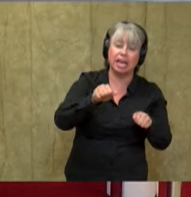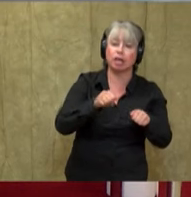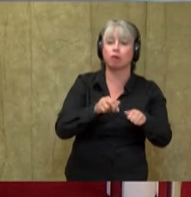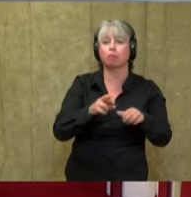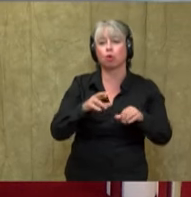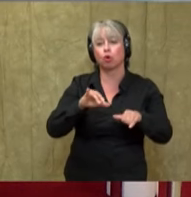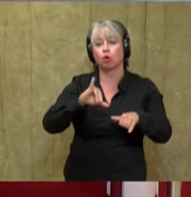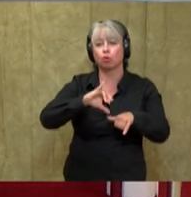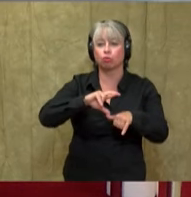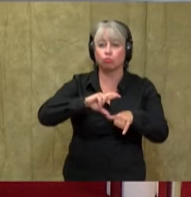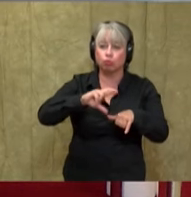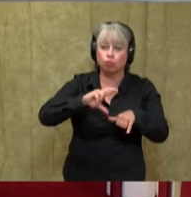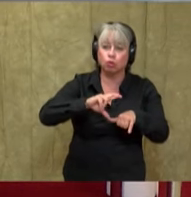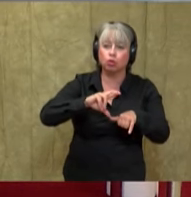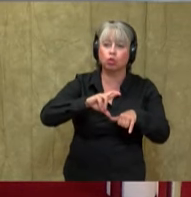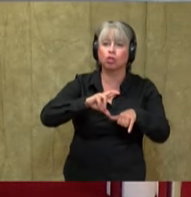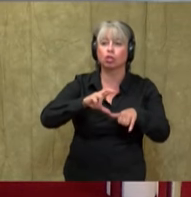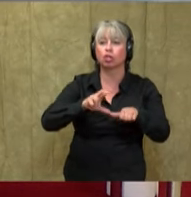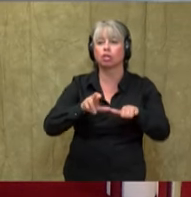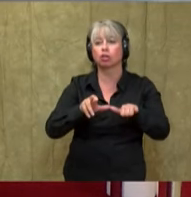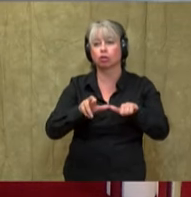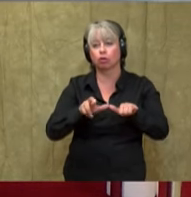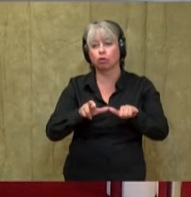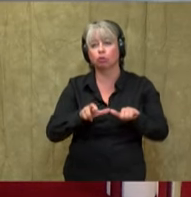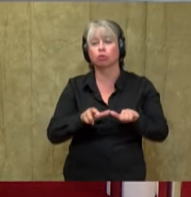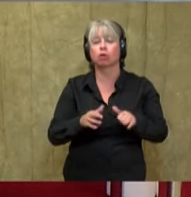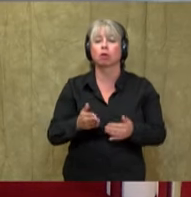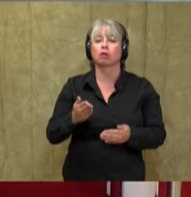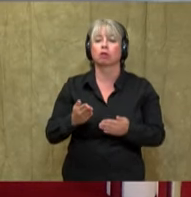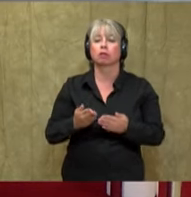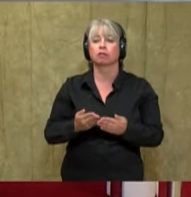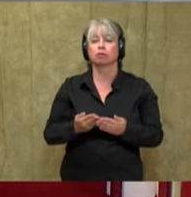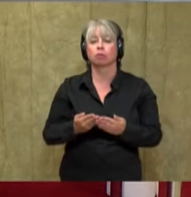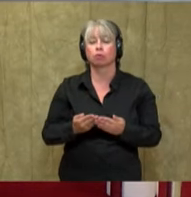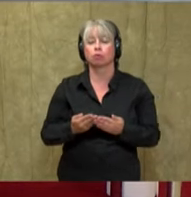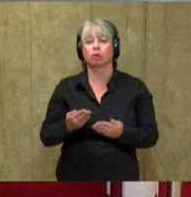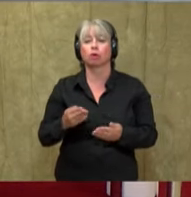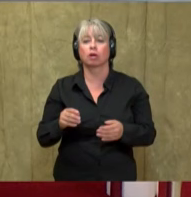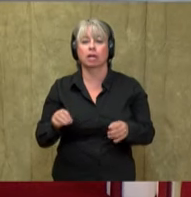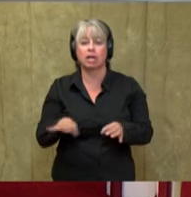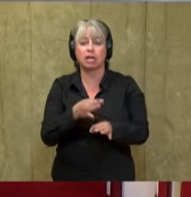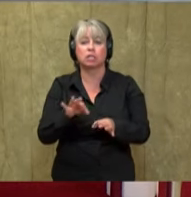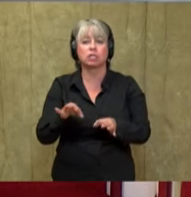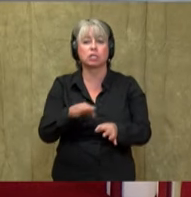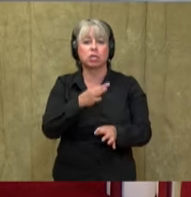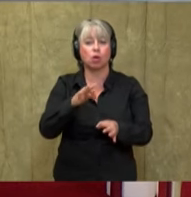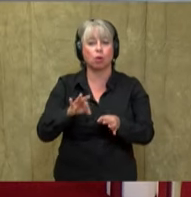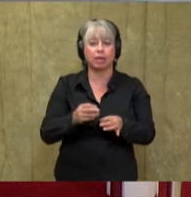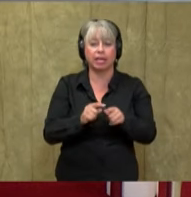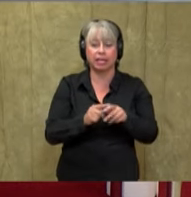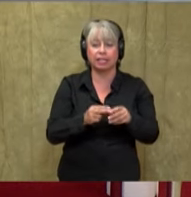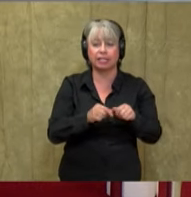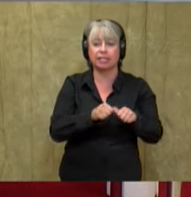you have someone who sews in your family, has a measuring tape like this, fitting tape.